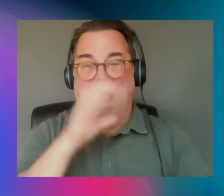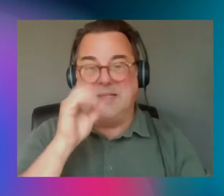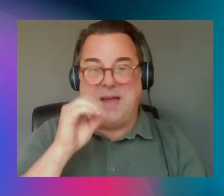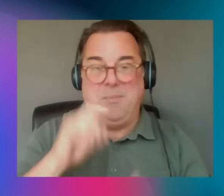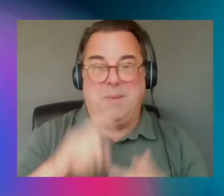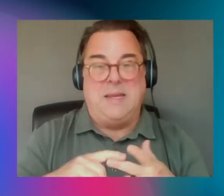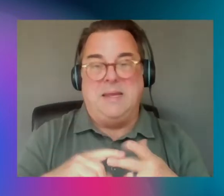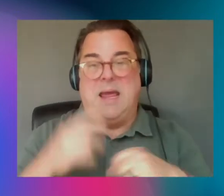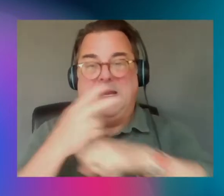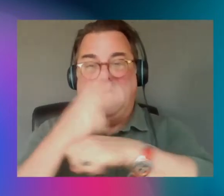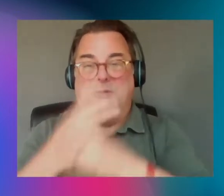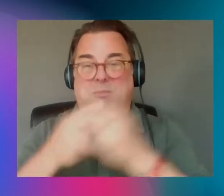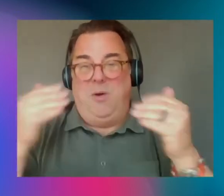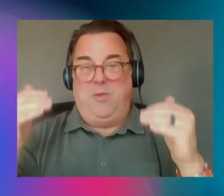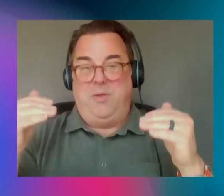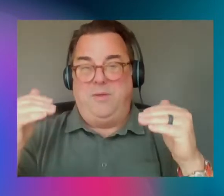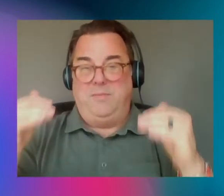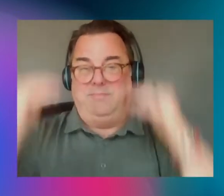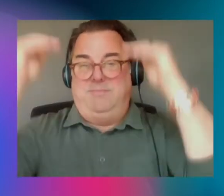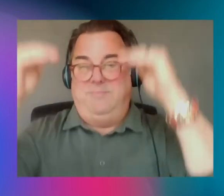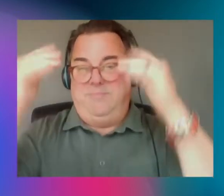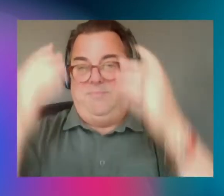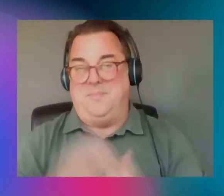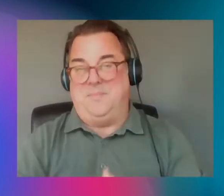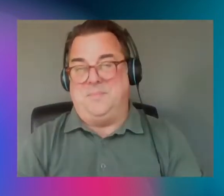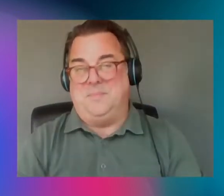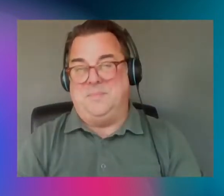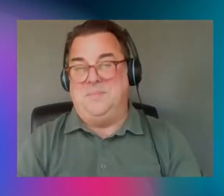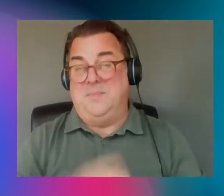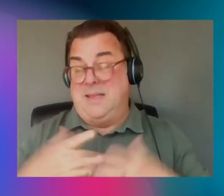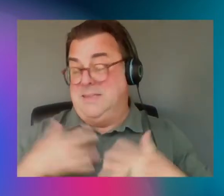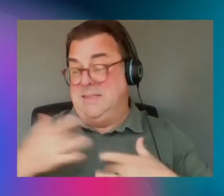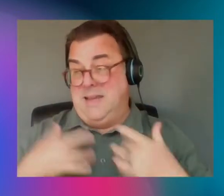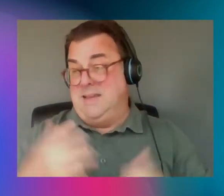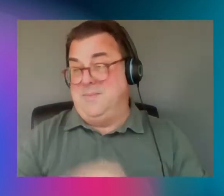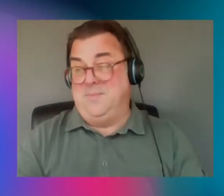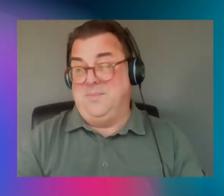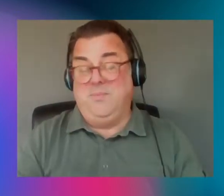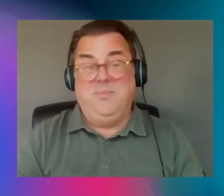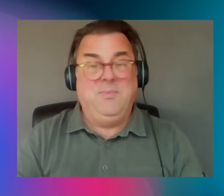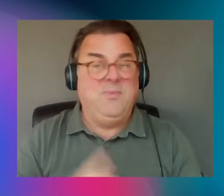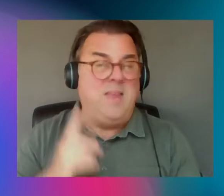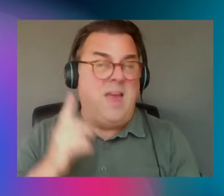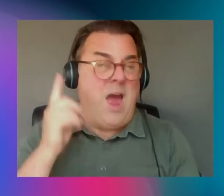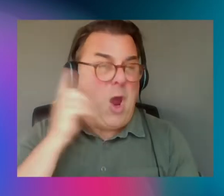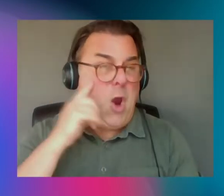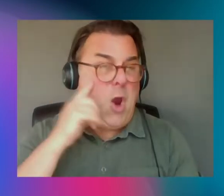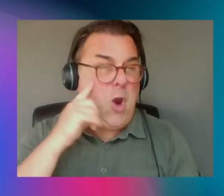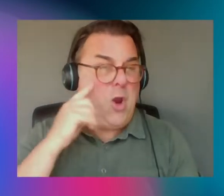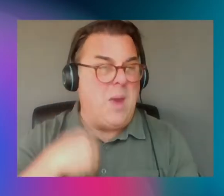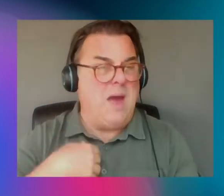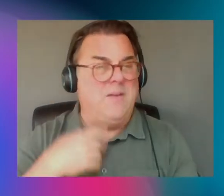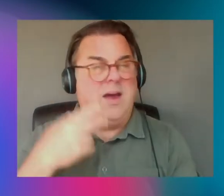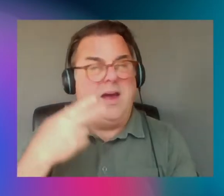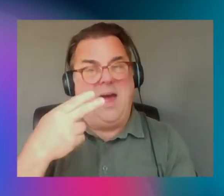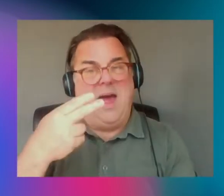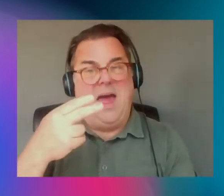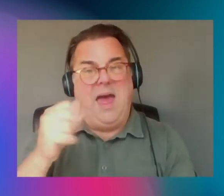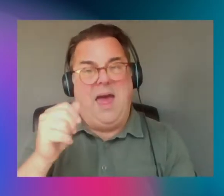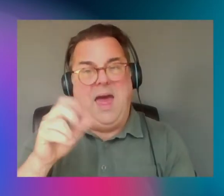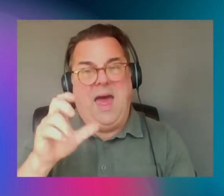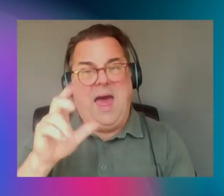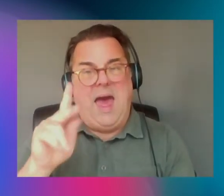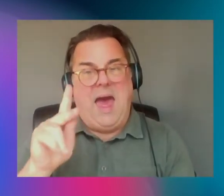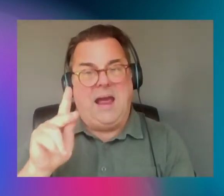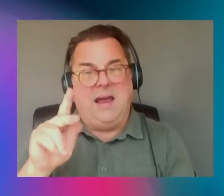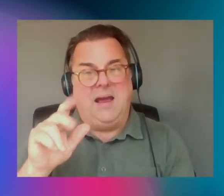customer. So that's super, exciting. So I heard that there is an hackathon as well, which we have. Would you